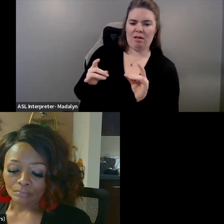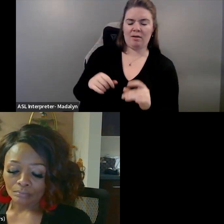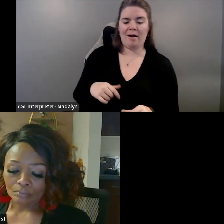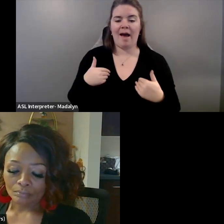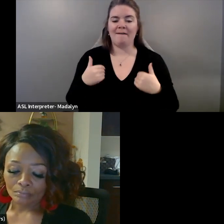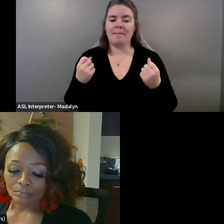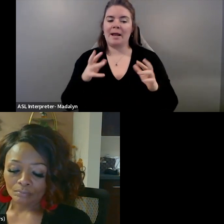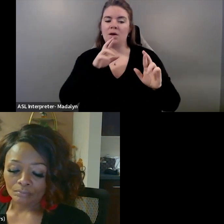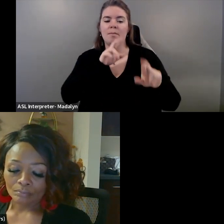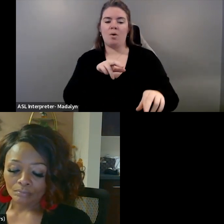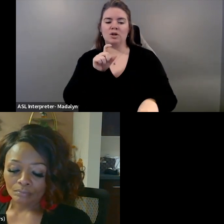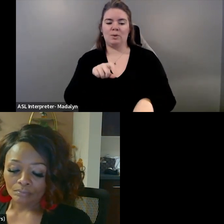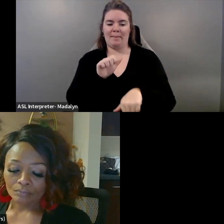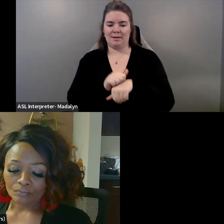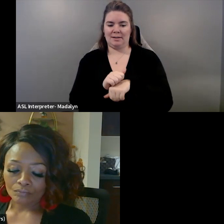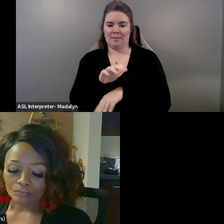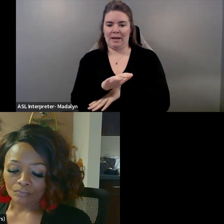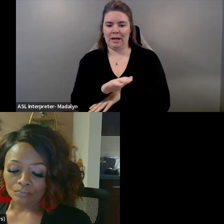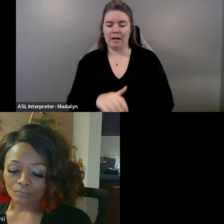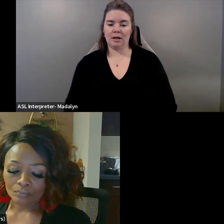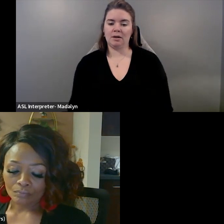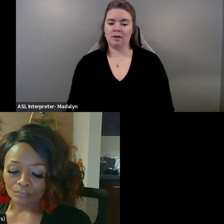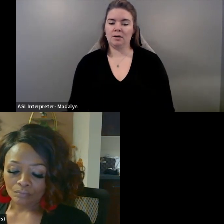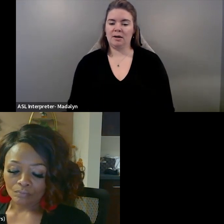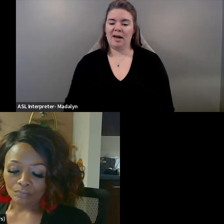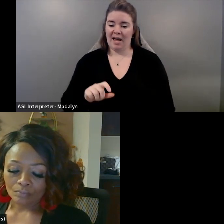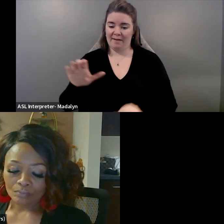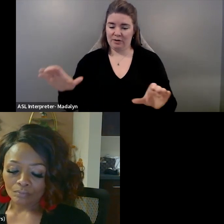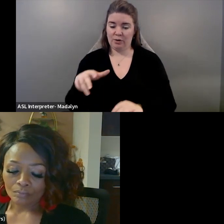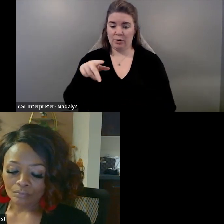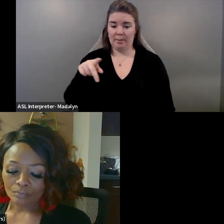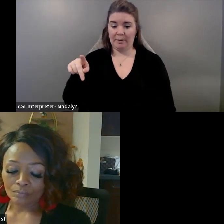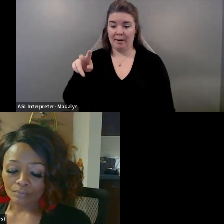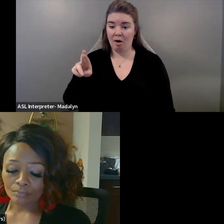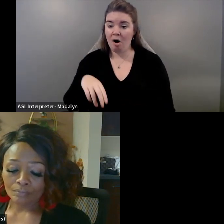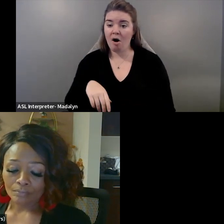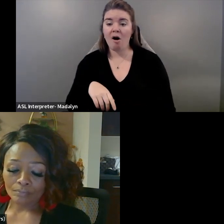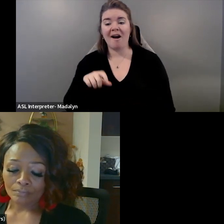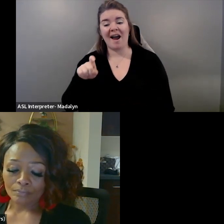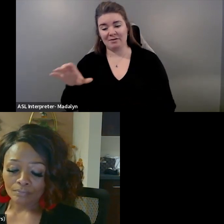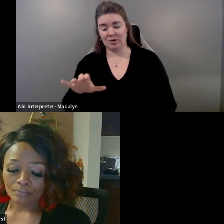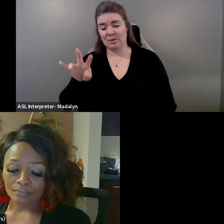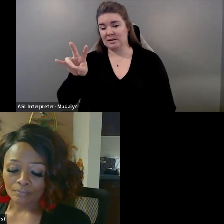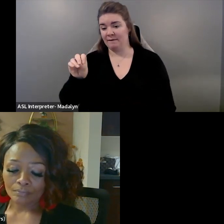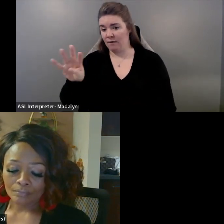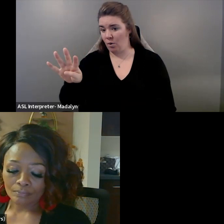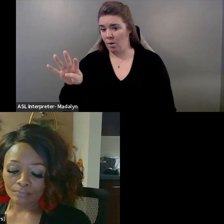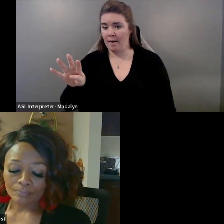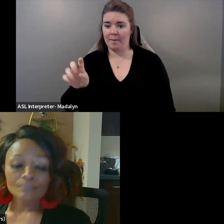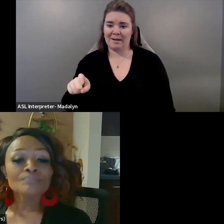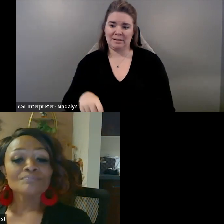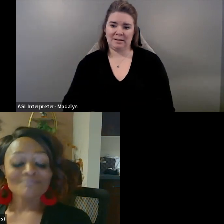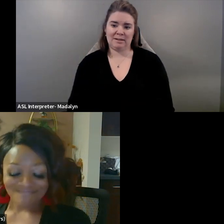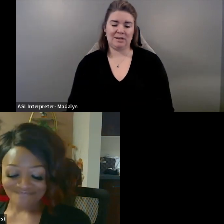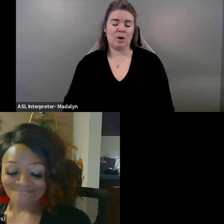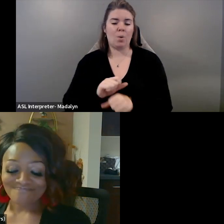submit. We got to do that PPR or the 704, just like the centers. And we work with a